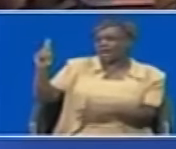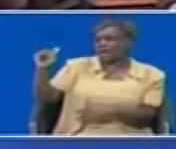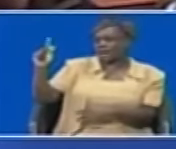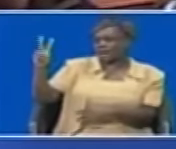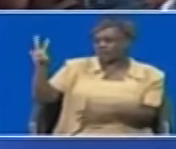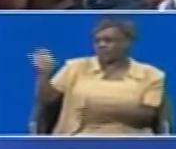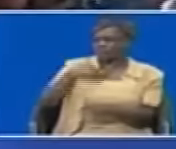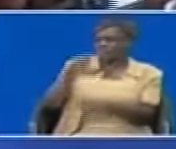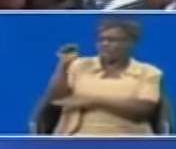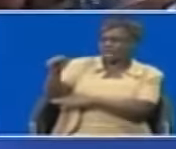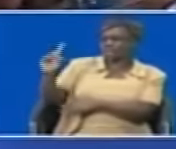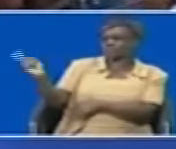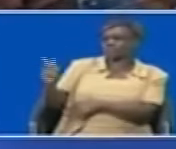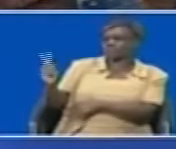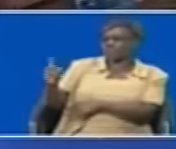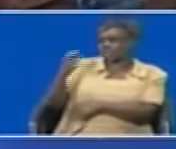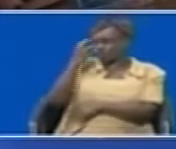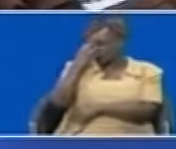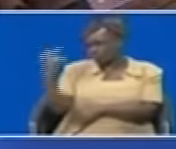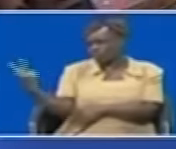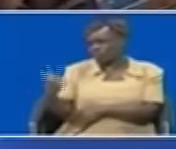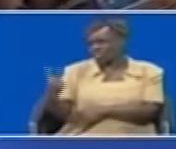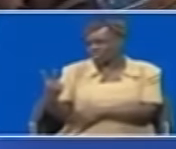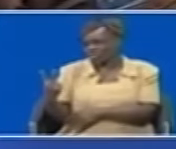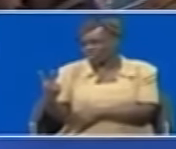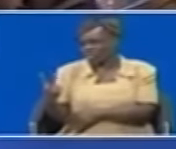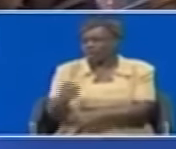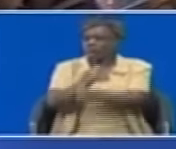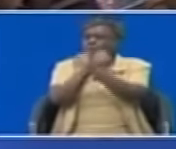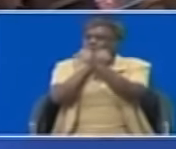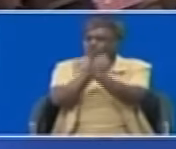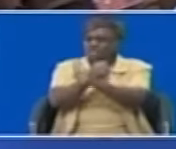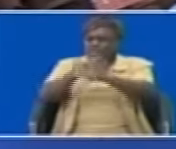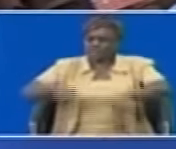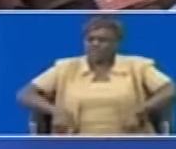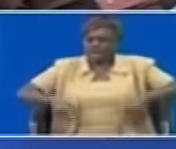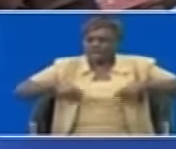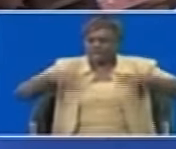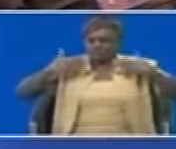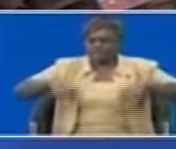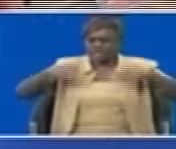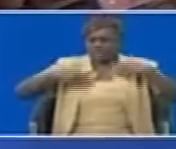I am asking the president and his deputy to protect the lives of people